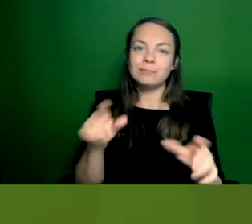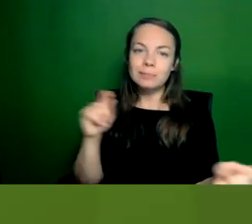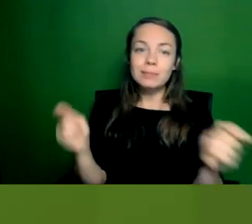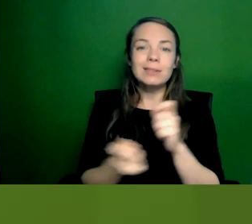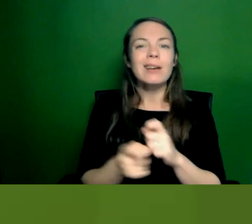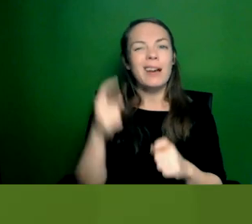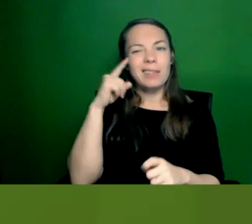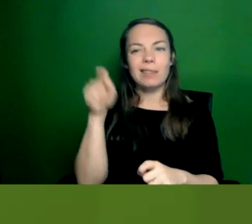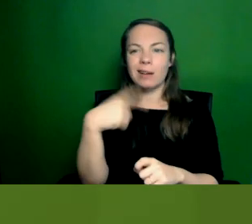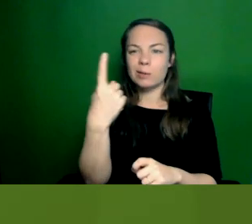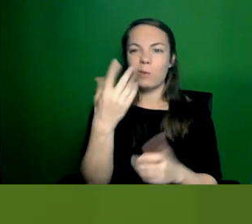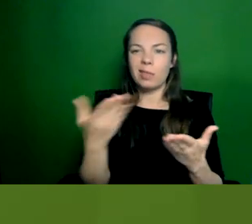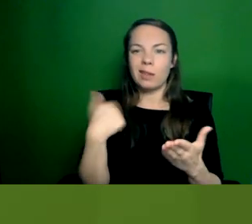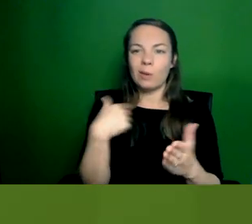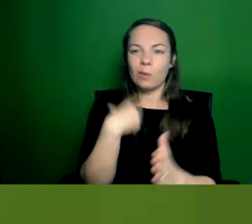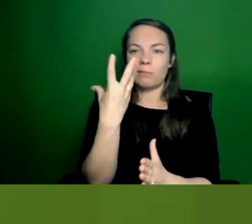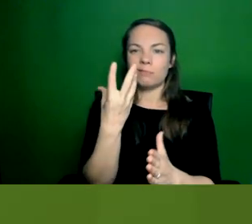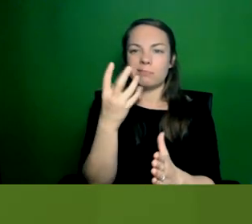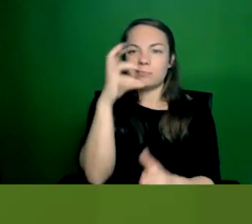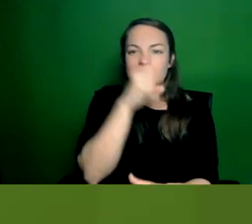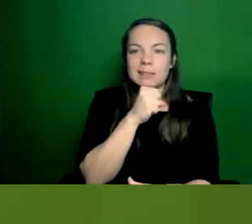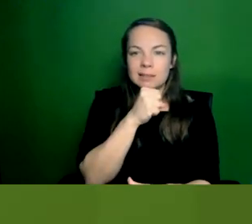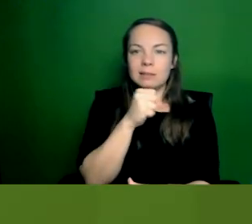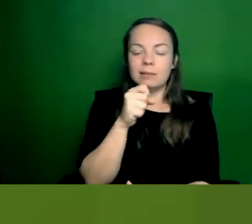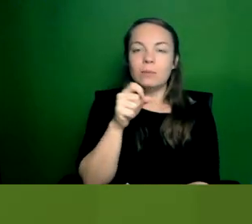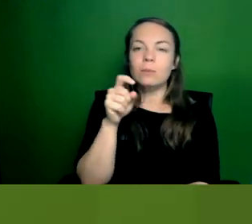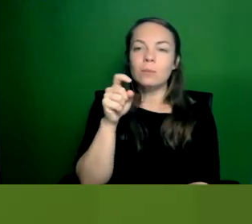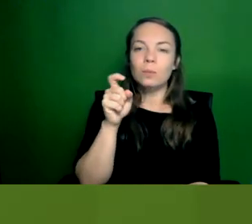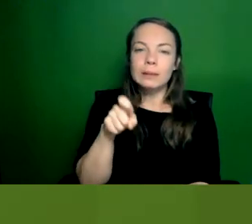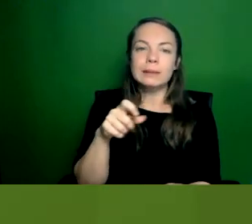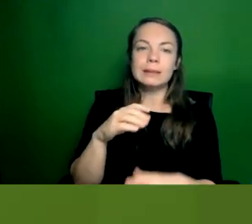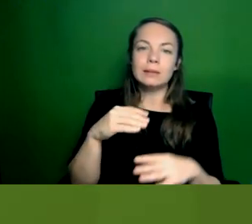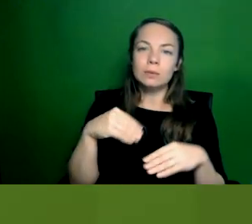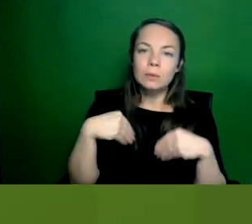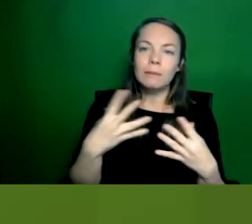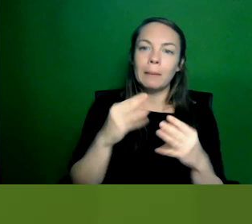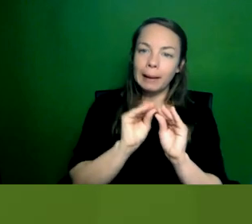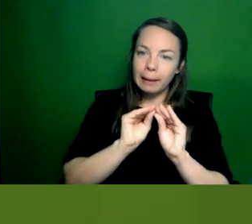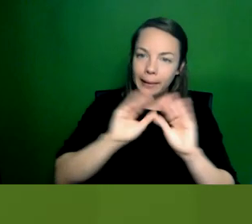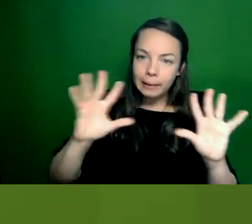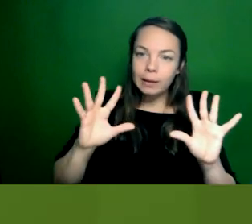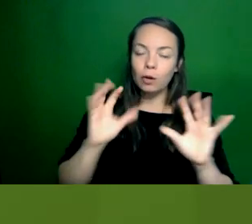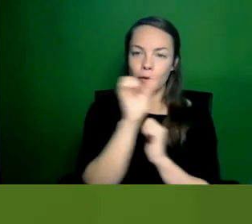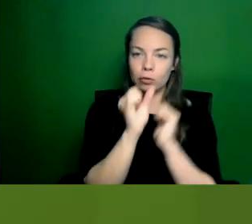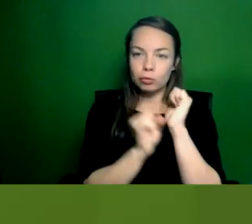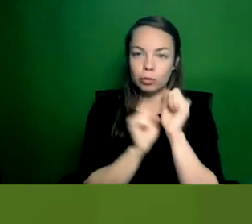field. I think we're missing ways in which we are creating clear and structured training